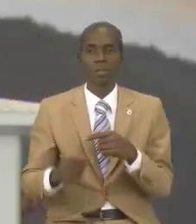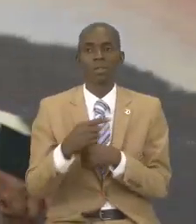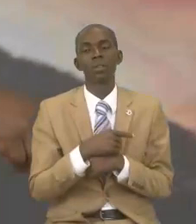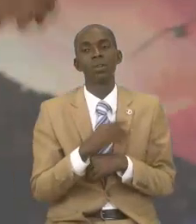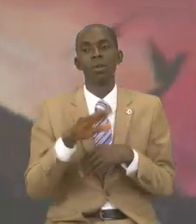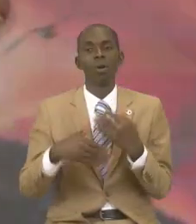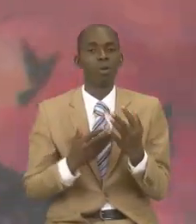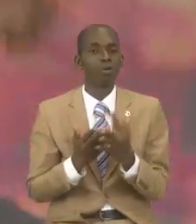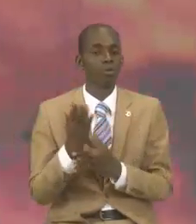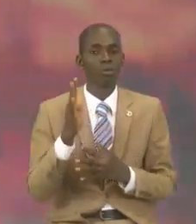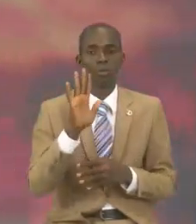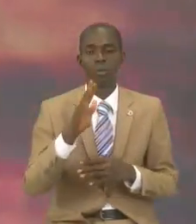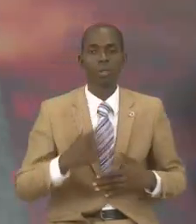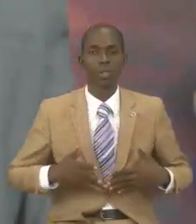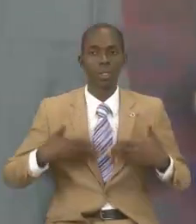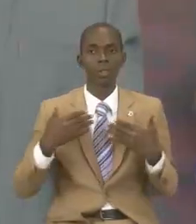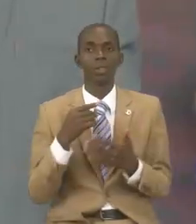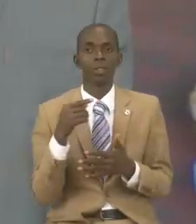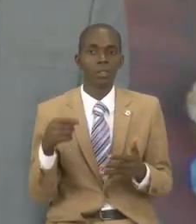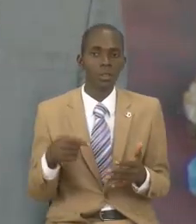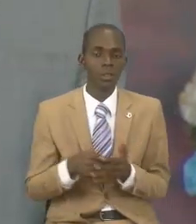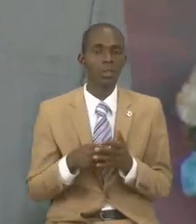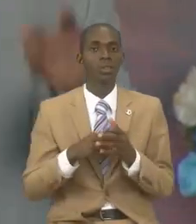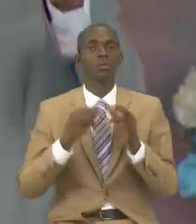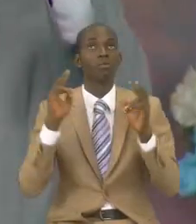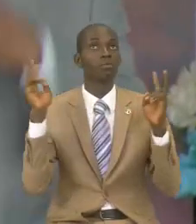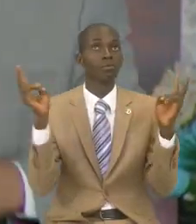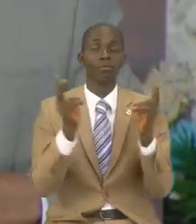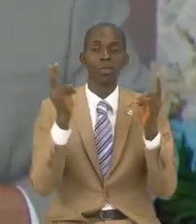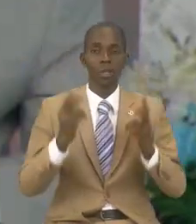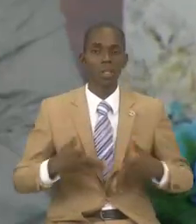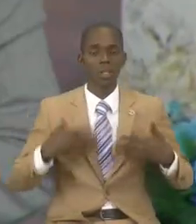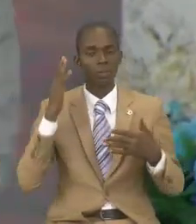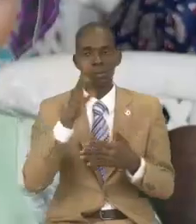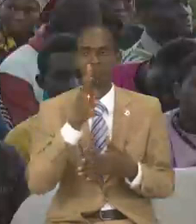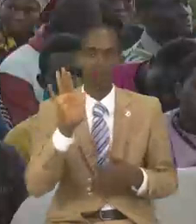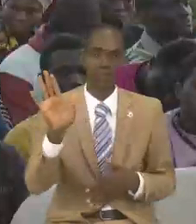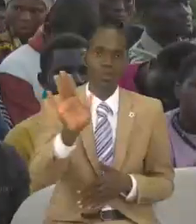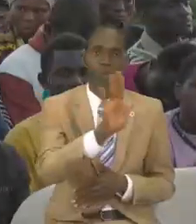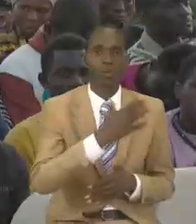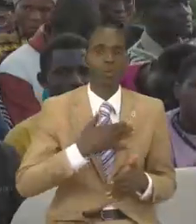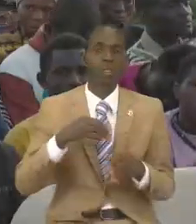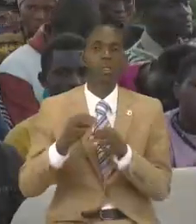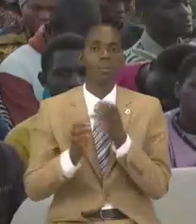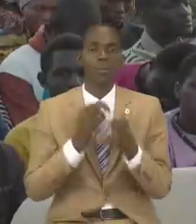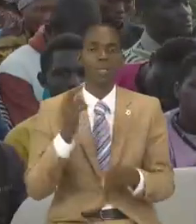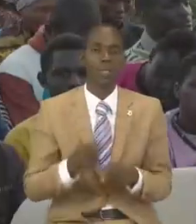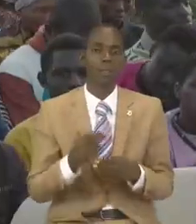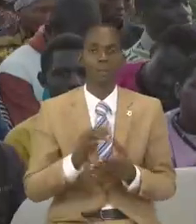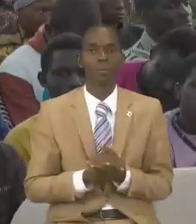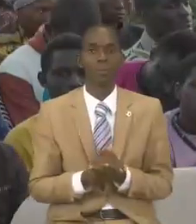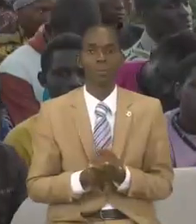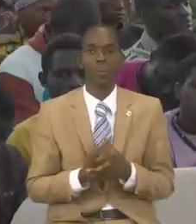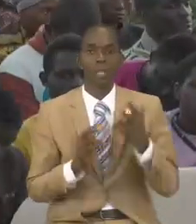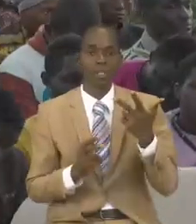your life, this victorious life will be yours in Jesus' name. Three things